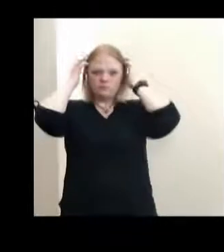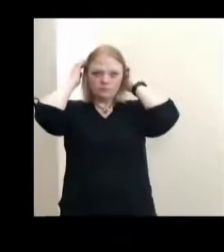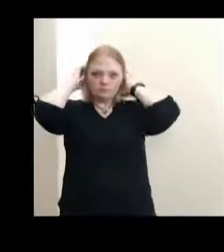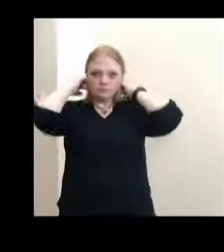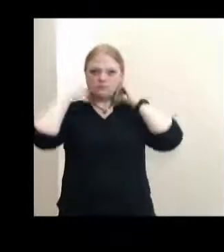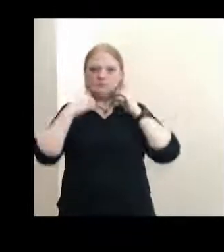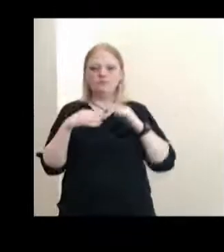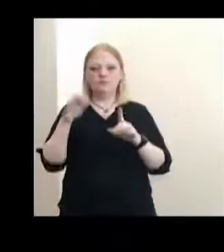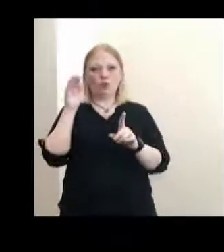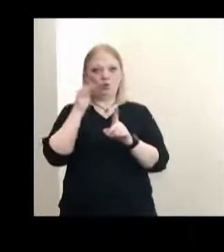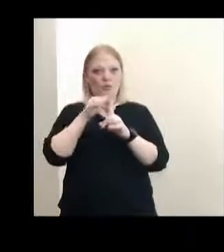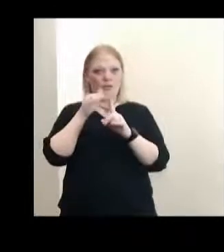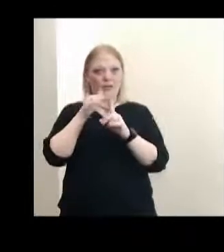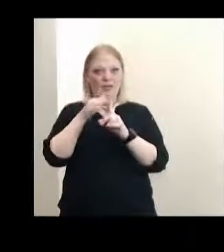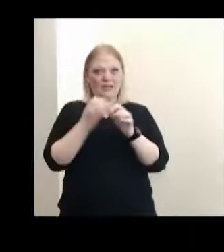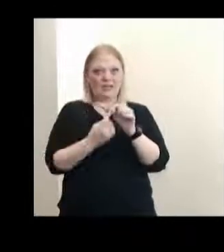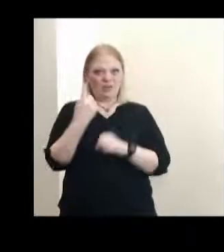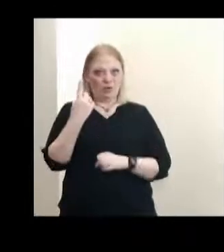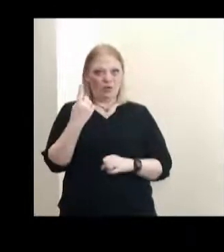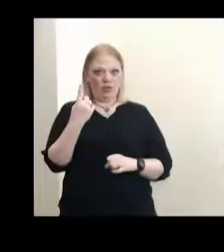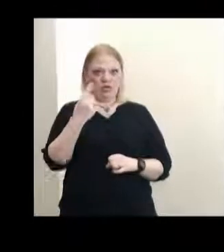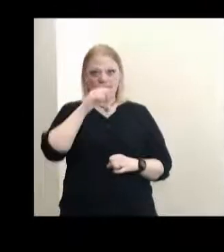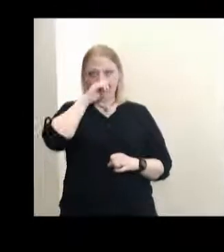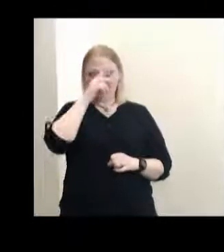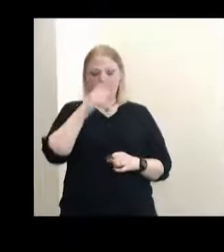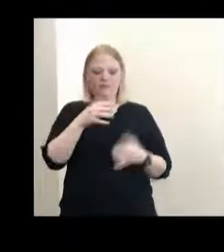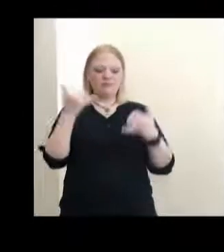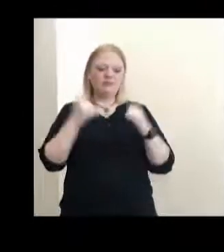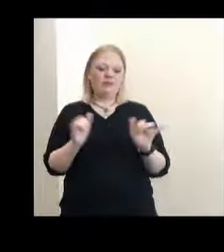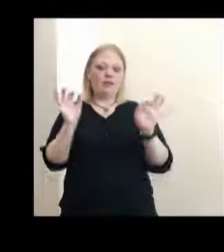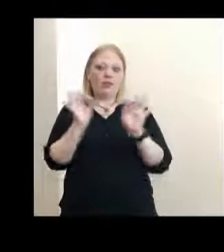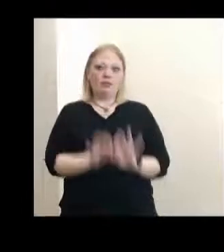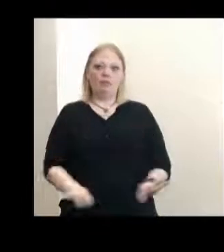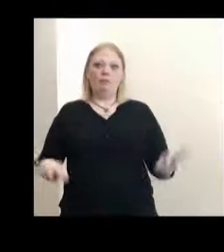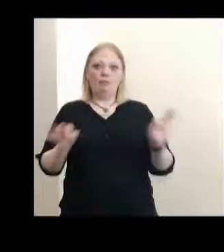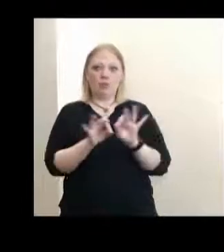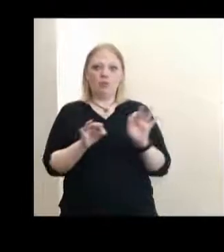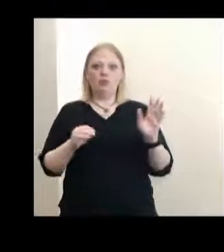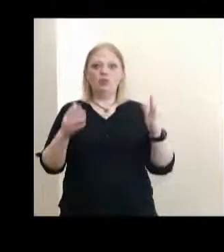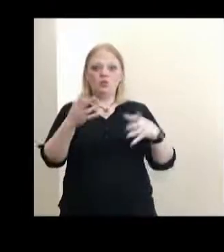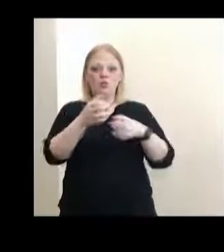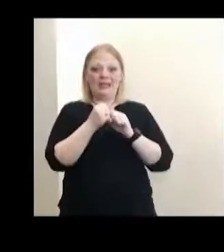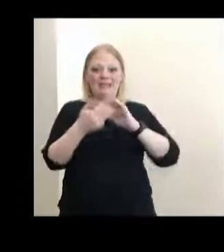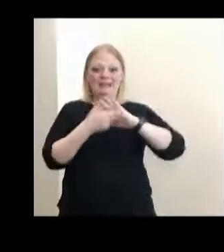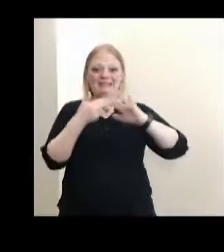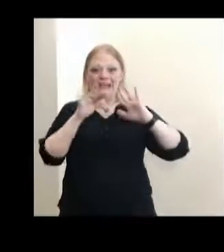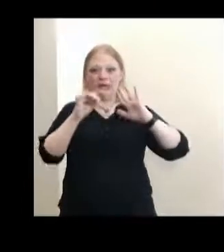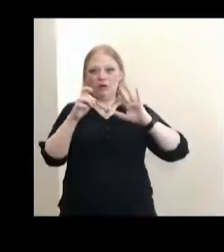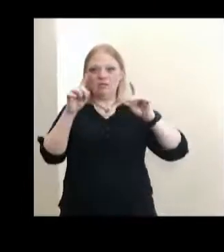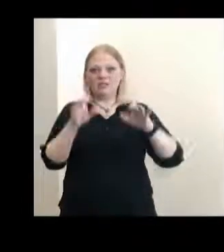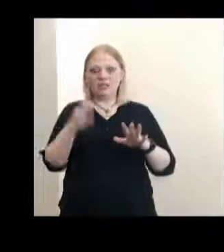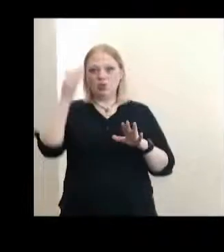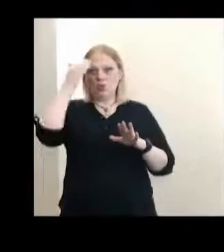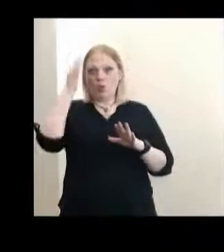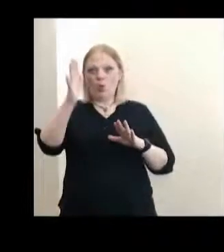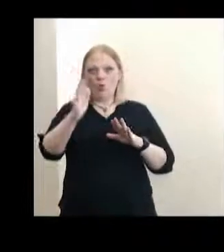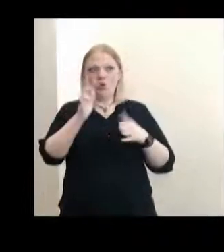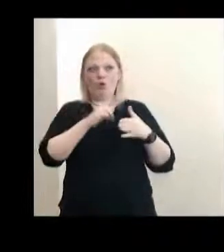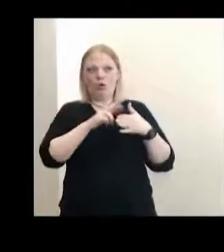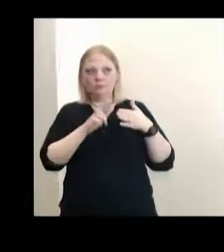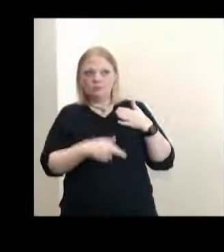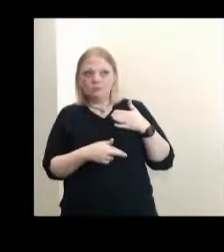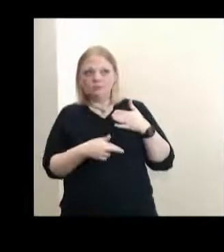So just want to remind everybody, it's still important to get a diagnostic test to know your status for